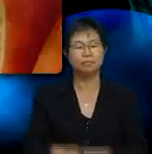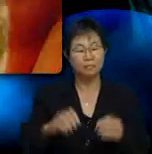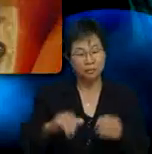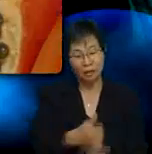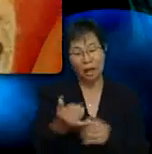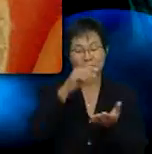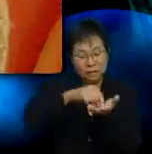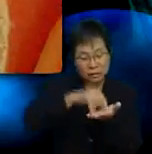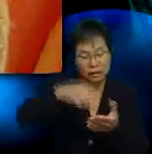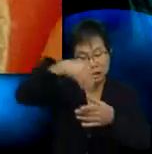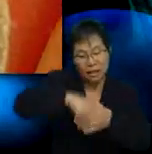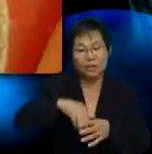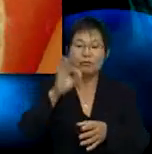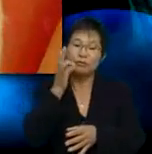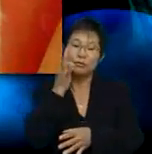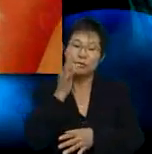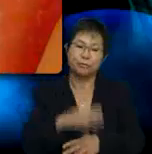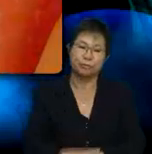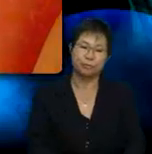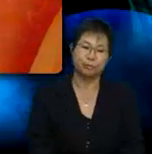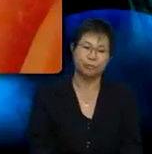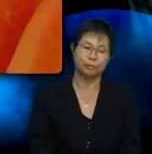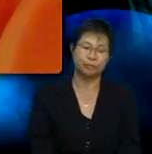There are seeds in the fruit.